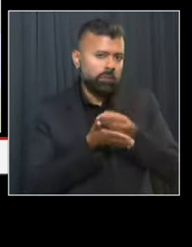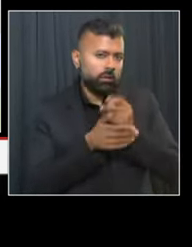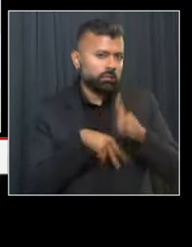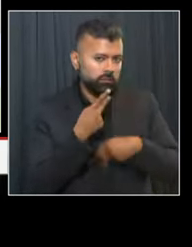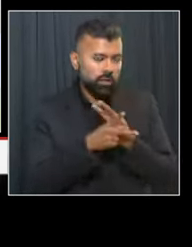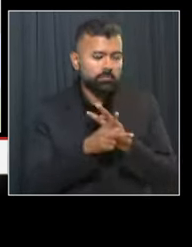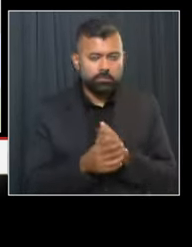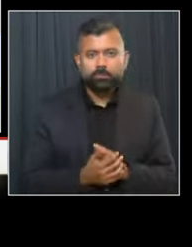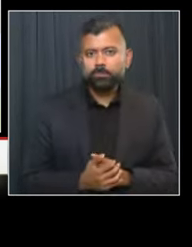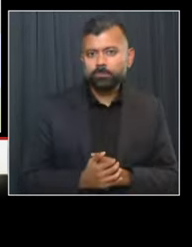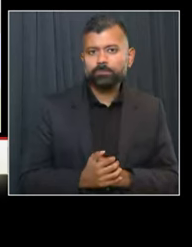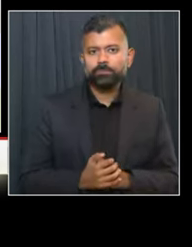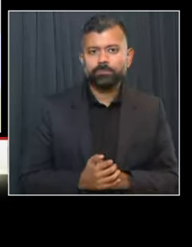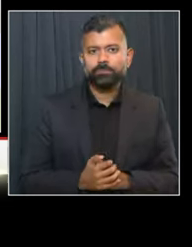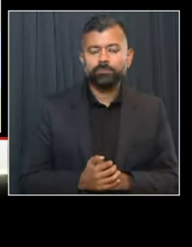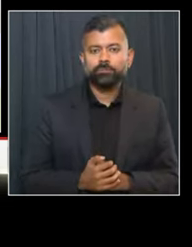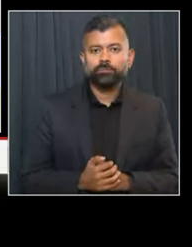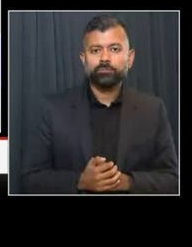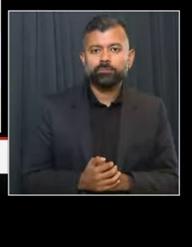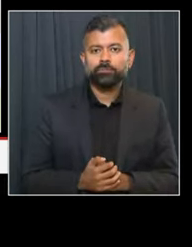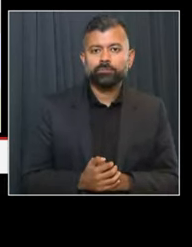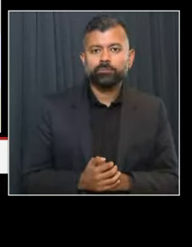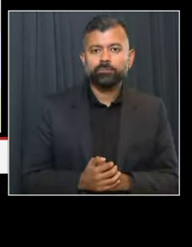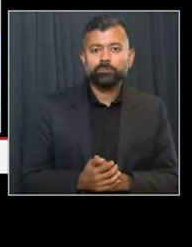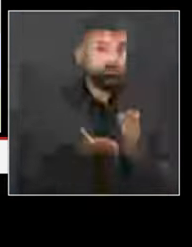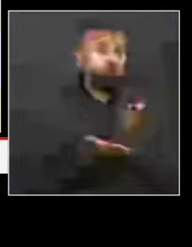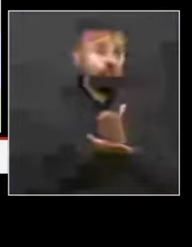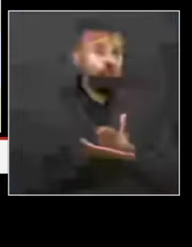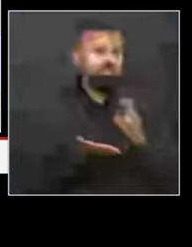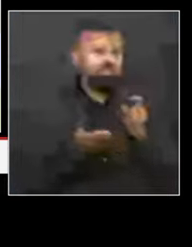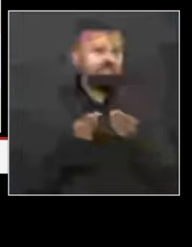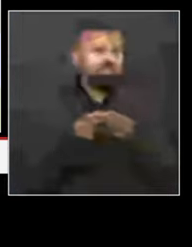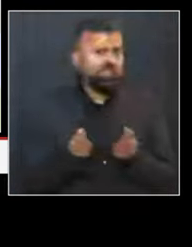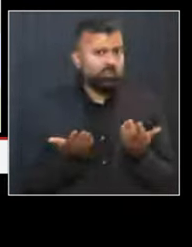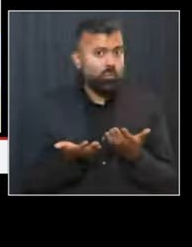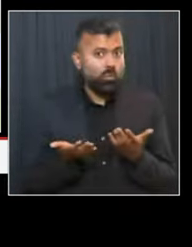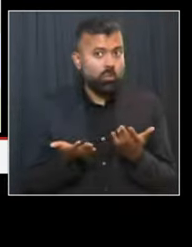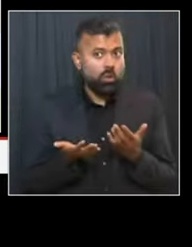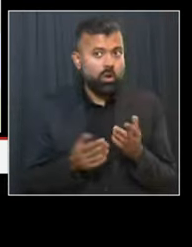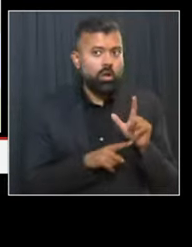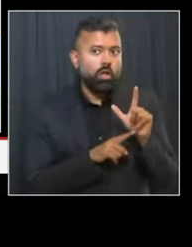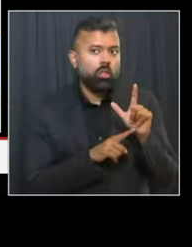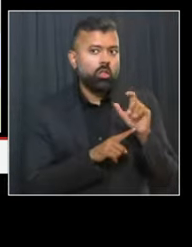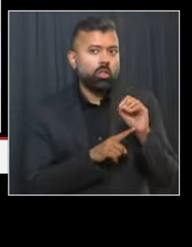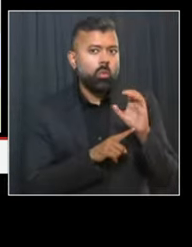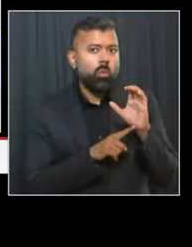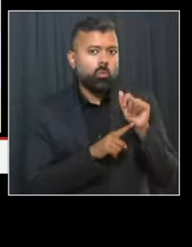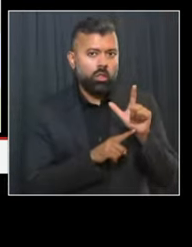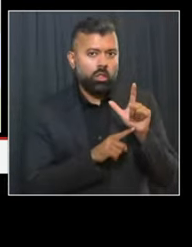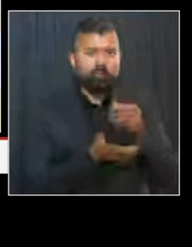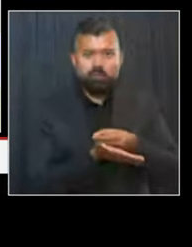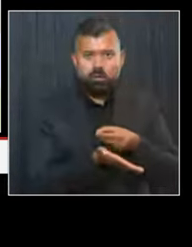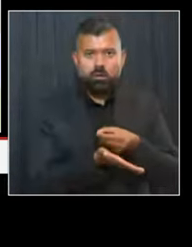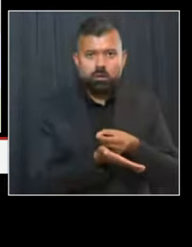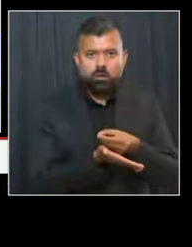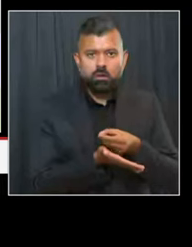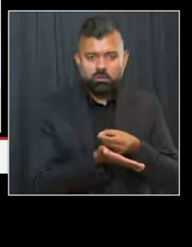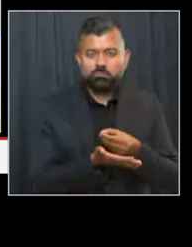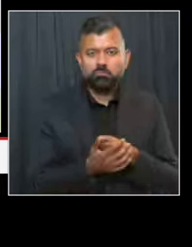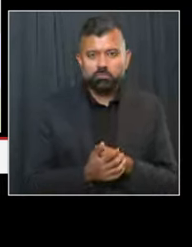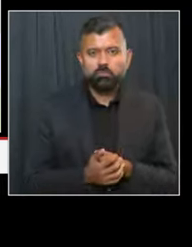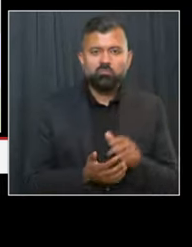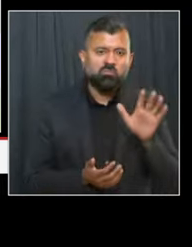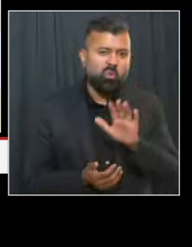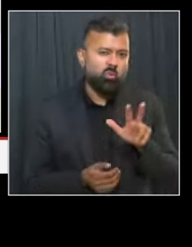solve for is local funds, and that was about $303 million. So if you jump to the right-hand side of the